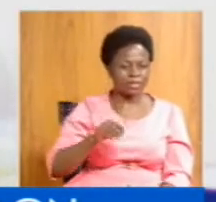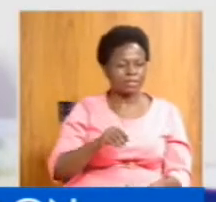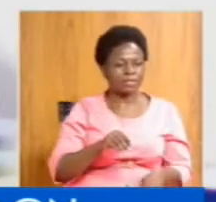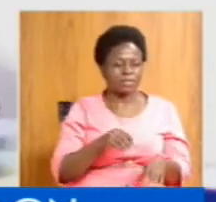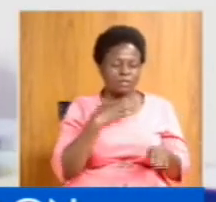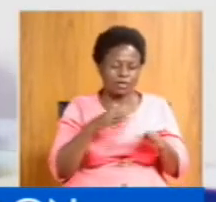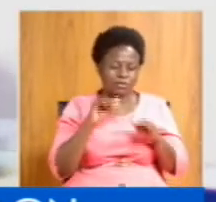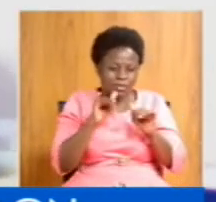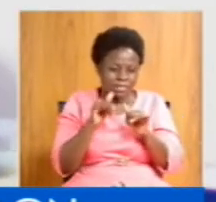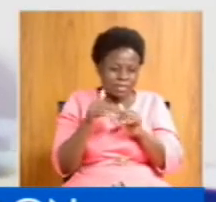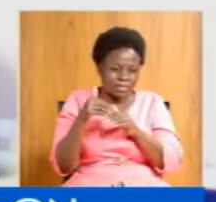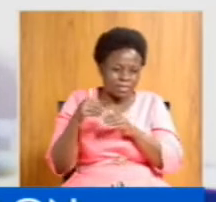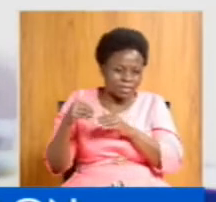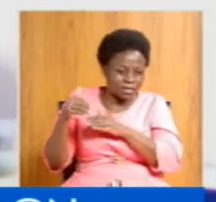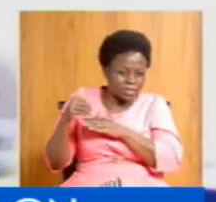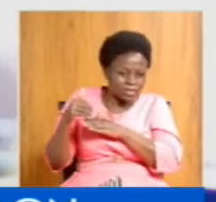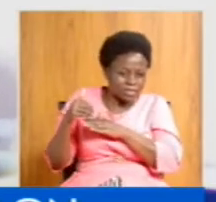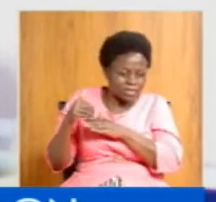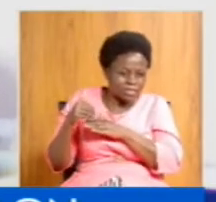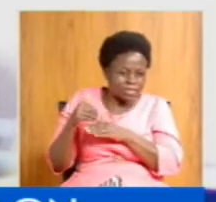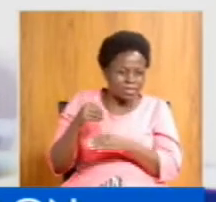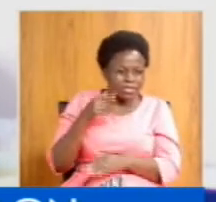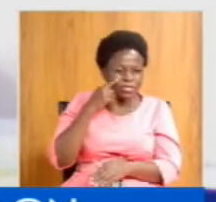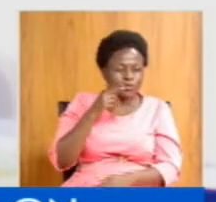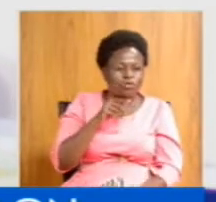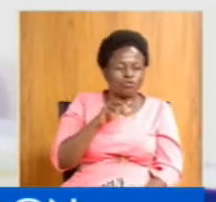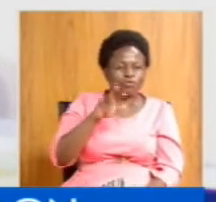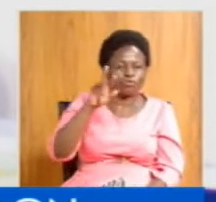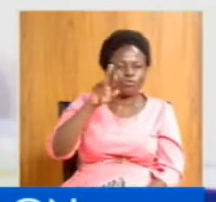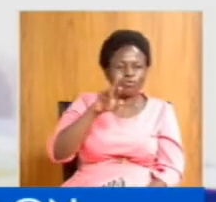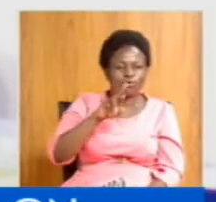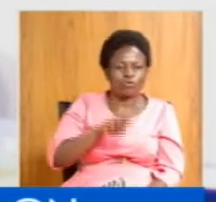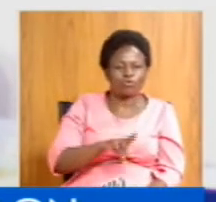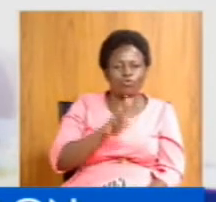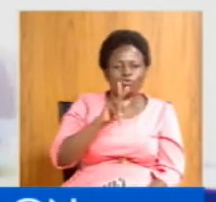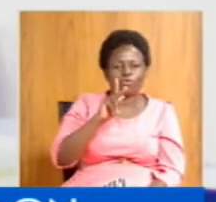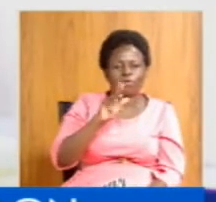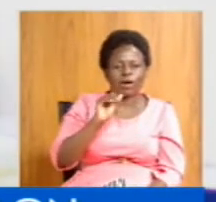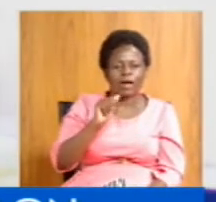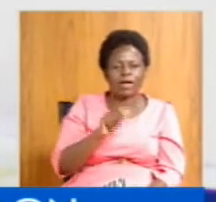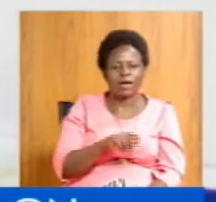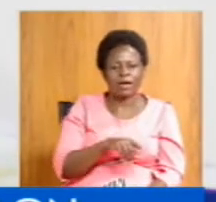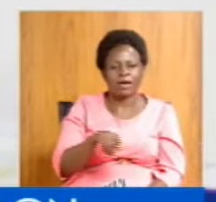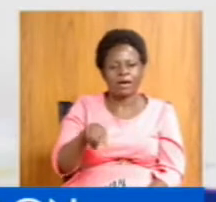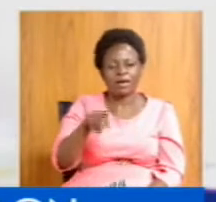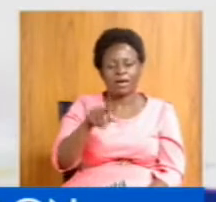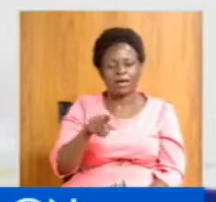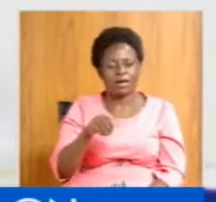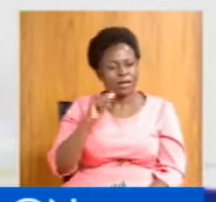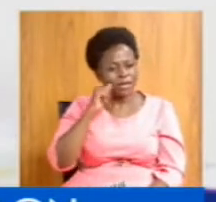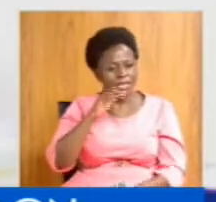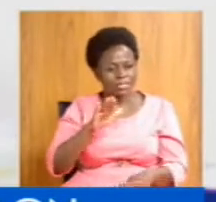stay in the other corner just go to look there is that new nice market done and the guys are still on the side